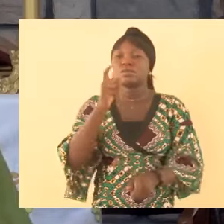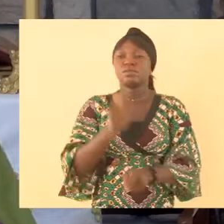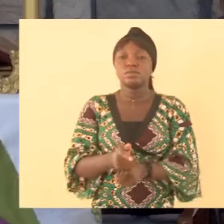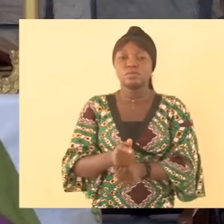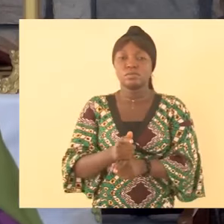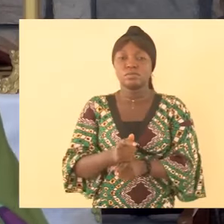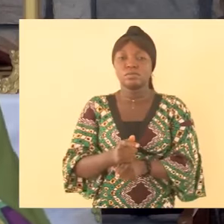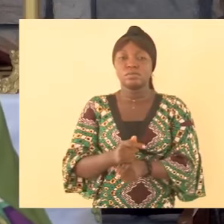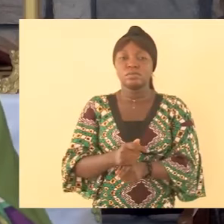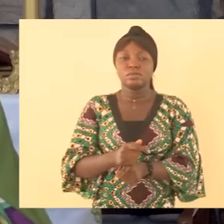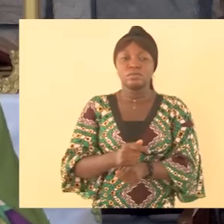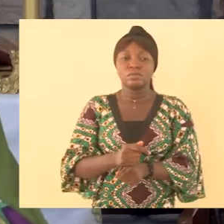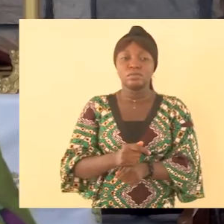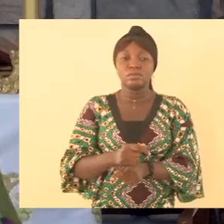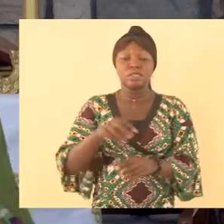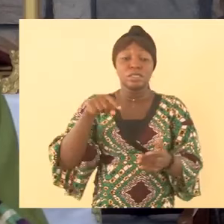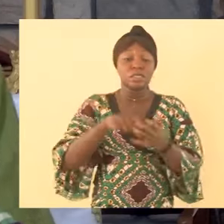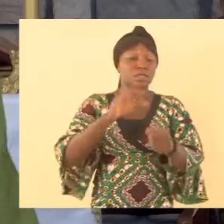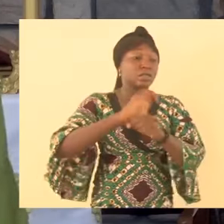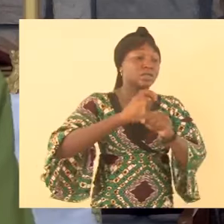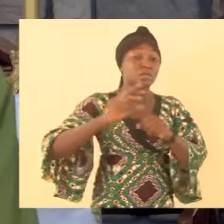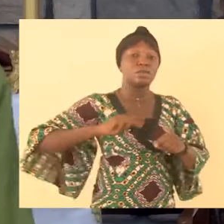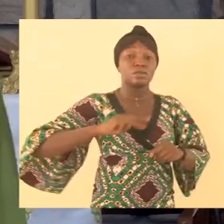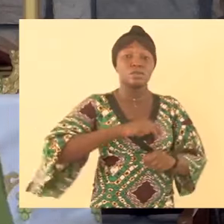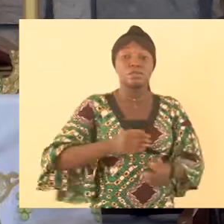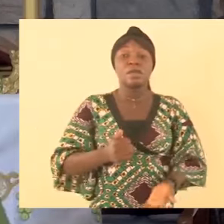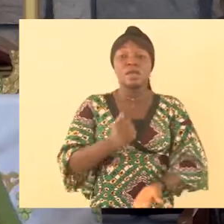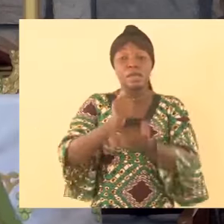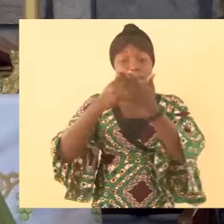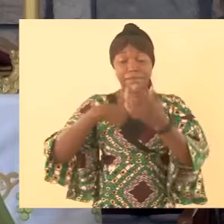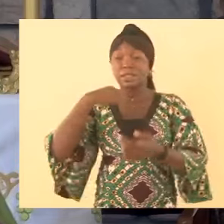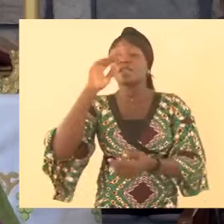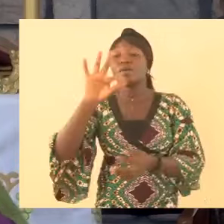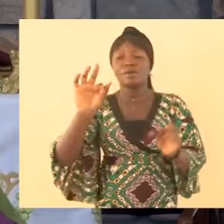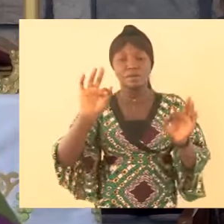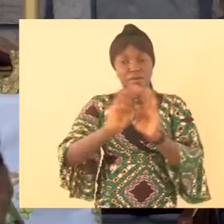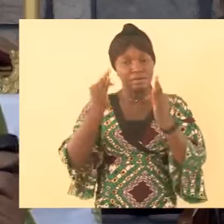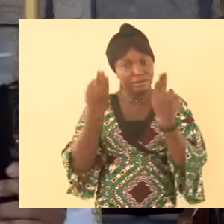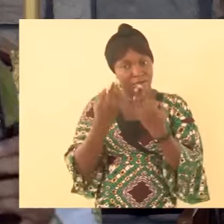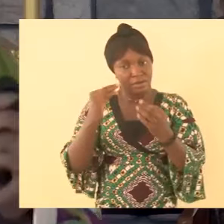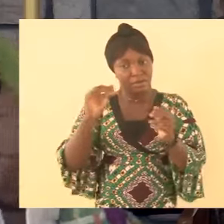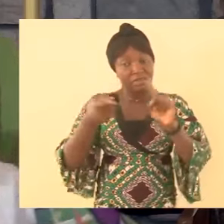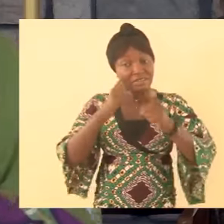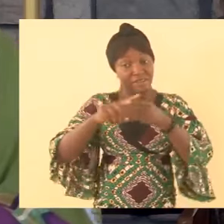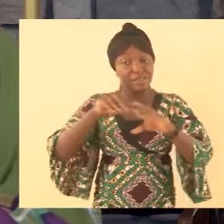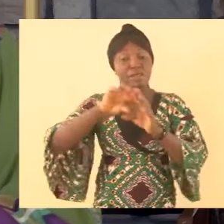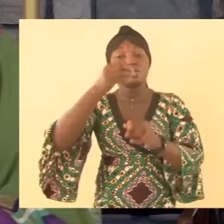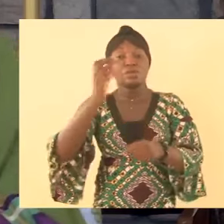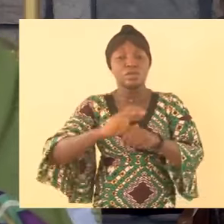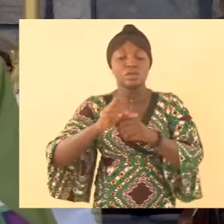terrible. Lux Terra members, help me tell your friends in other parishes that this is unacceptable.